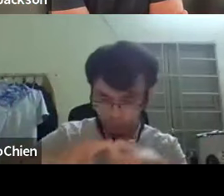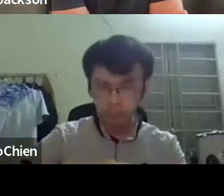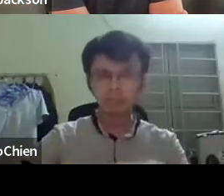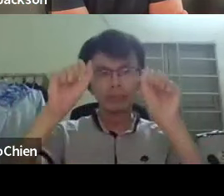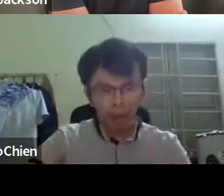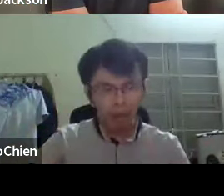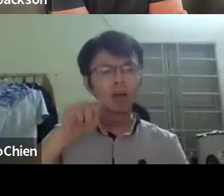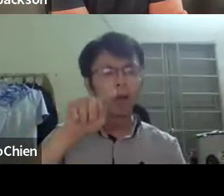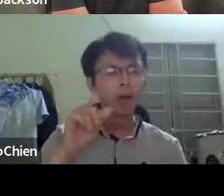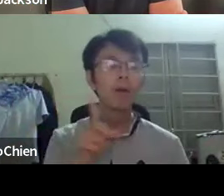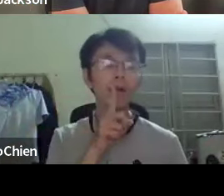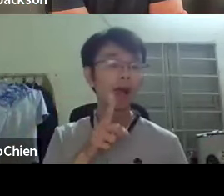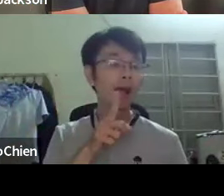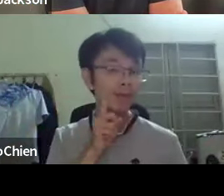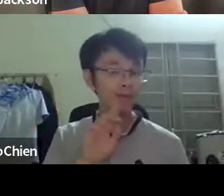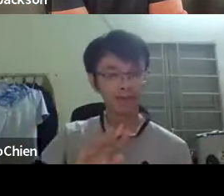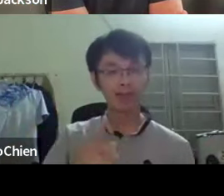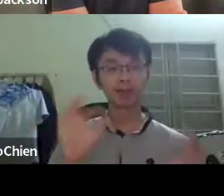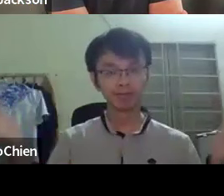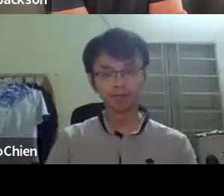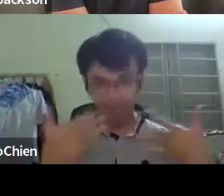Every month, yes, okay.